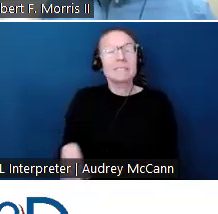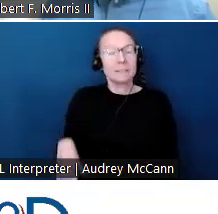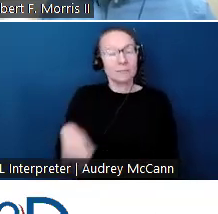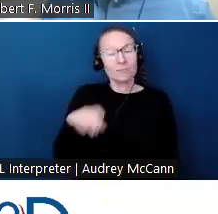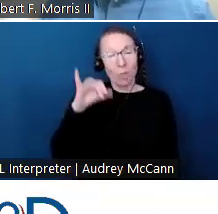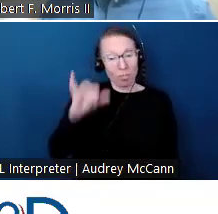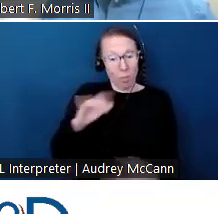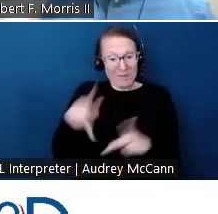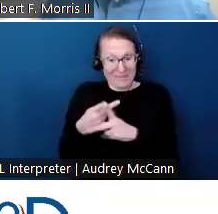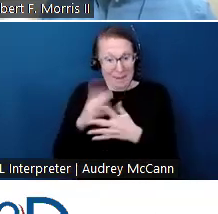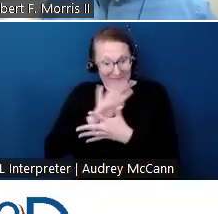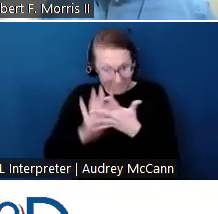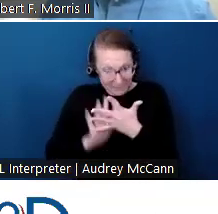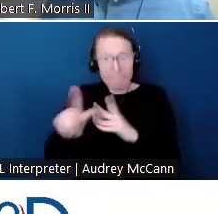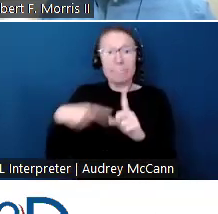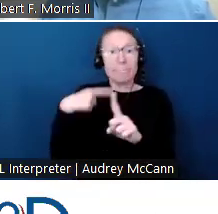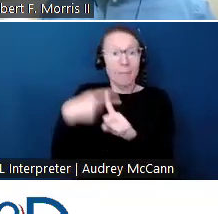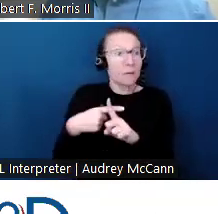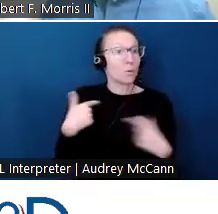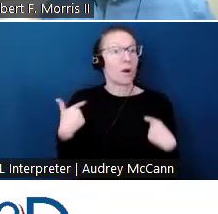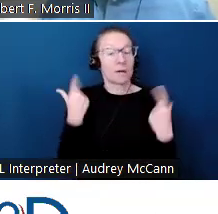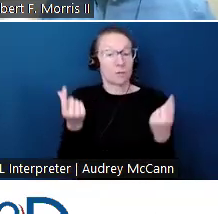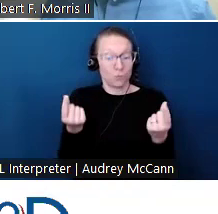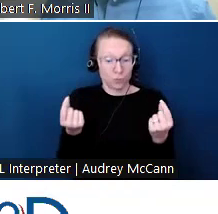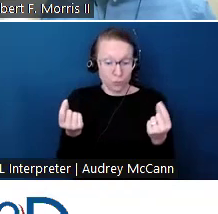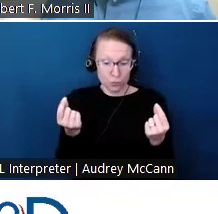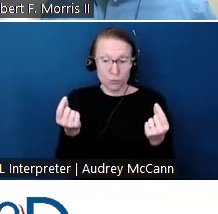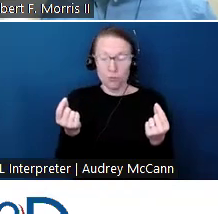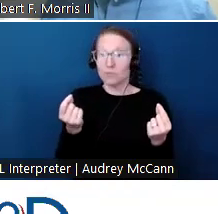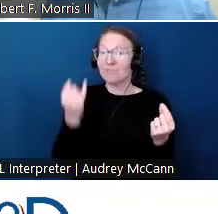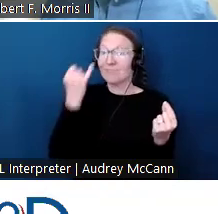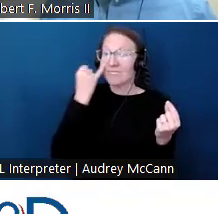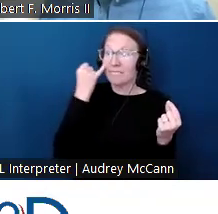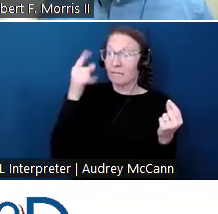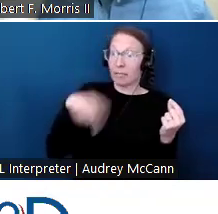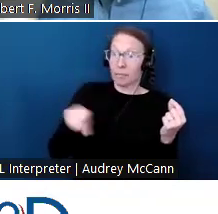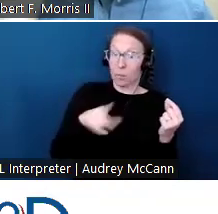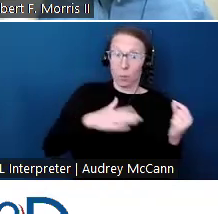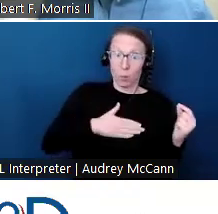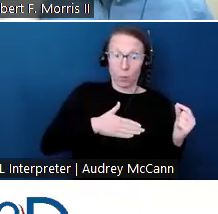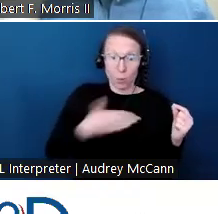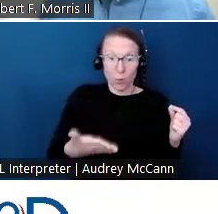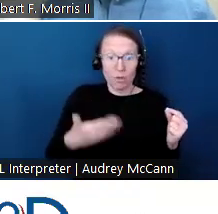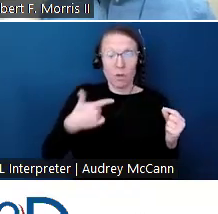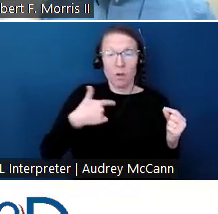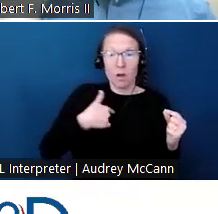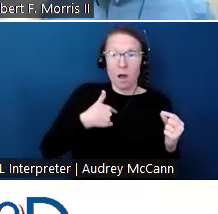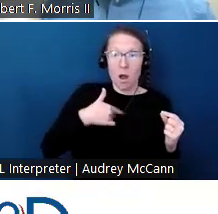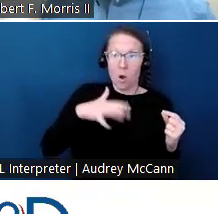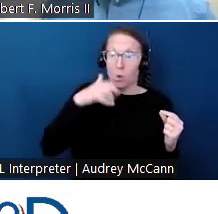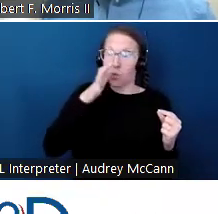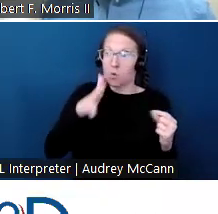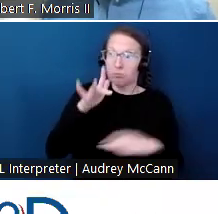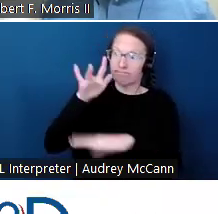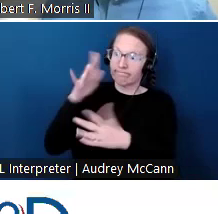in turn, what I do is, if they're willing, I tap those partners to assist